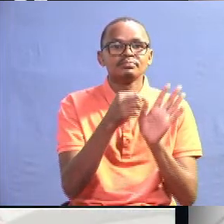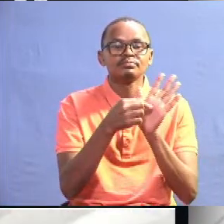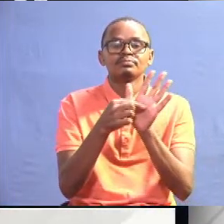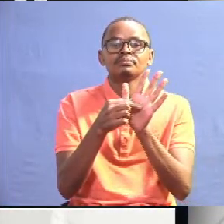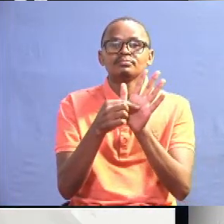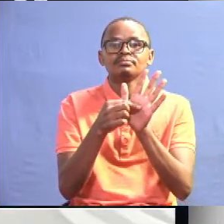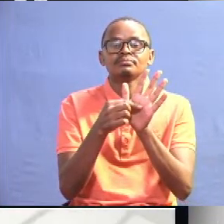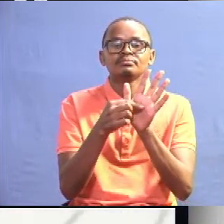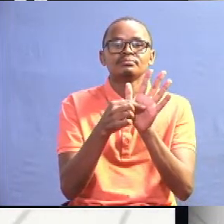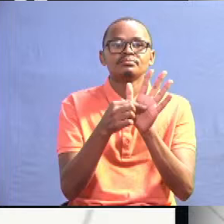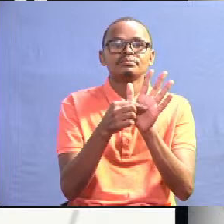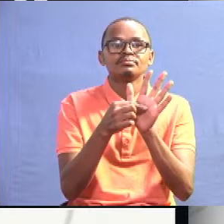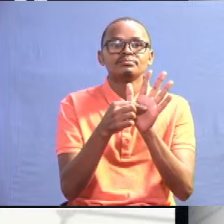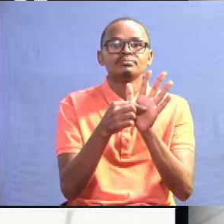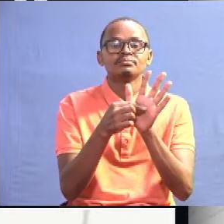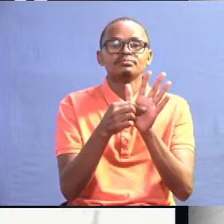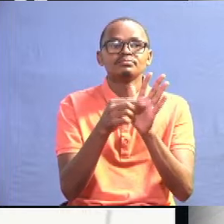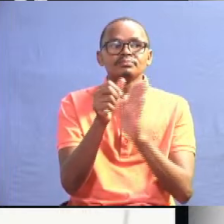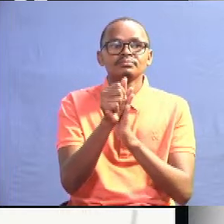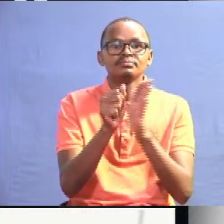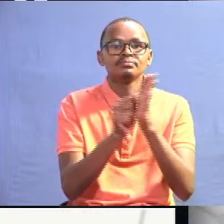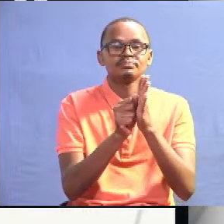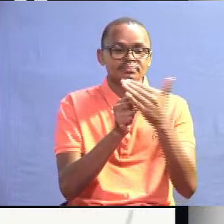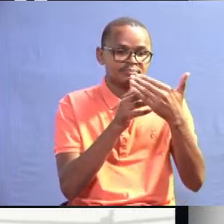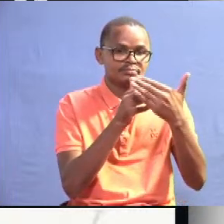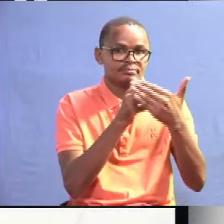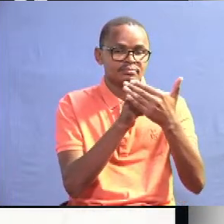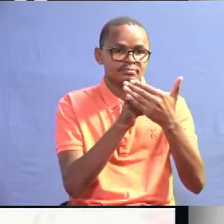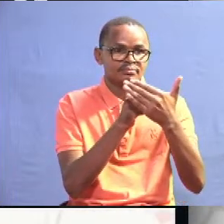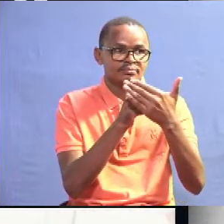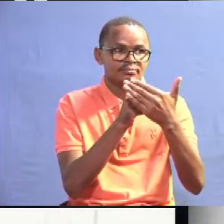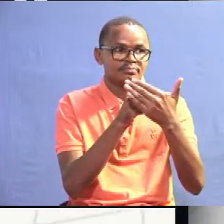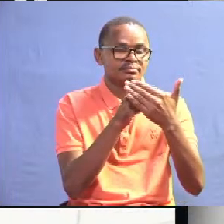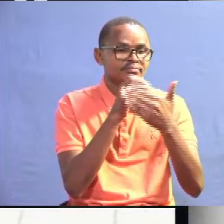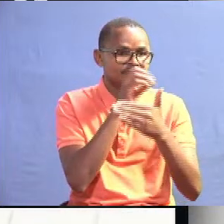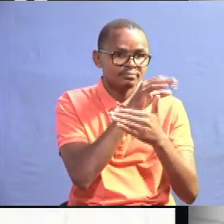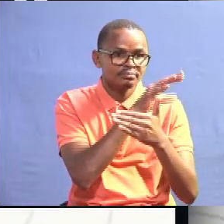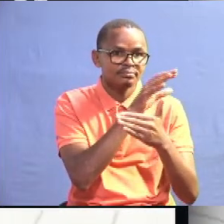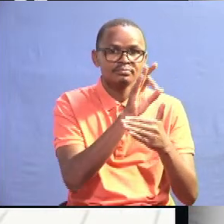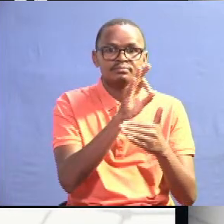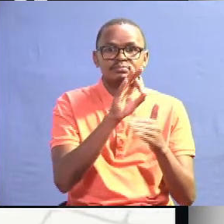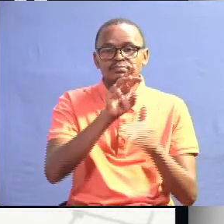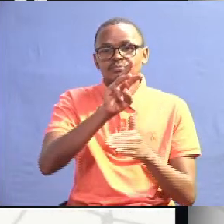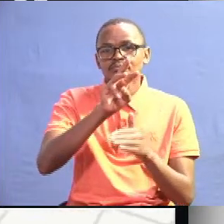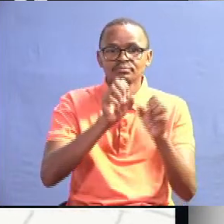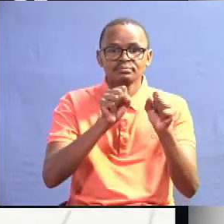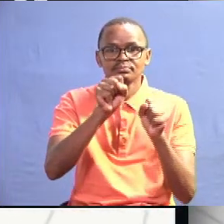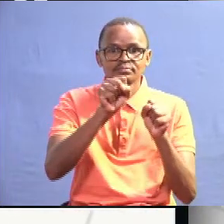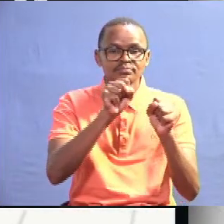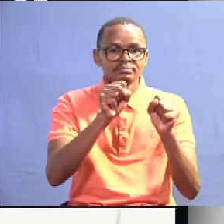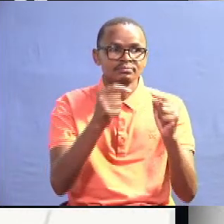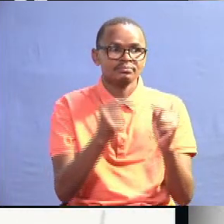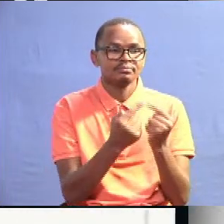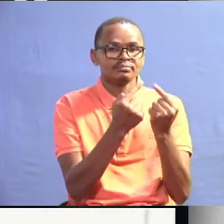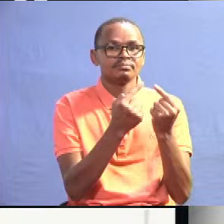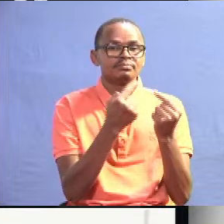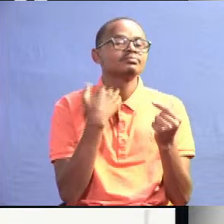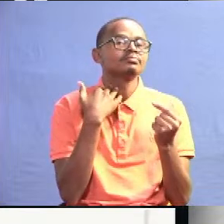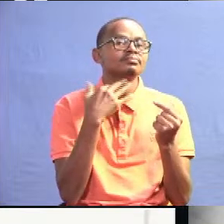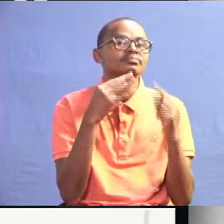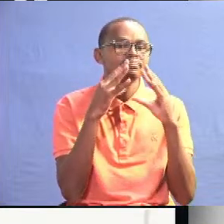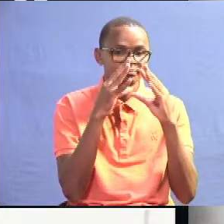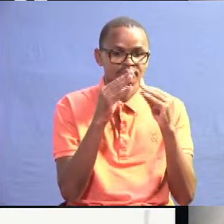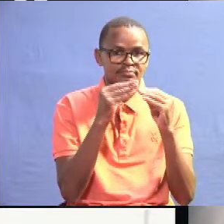expression. The article limits propaganda for war, incitement to violence, hate